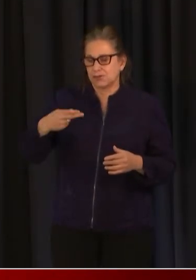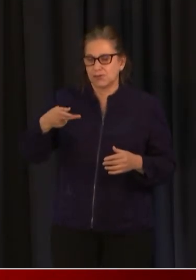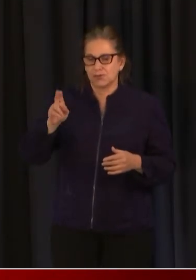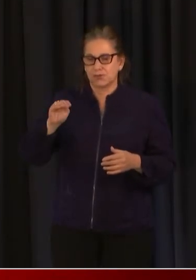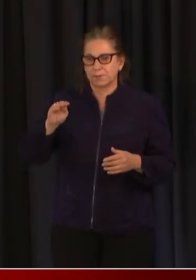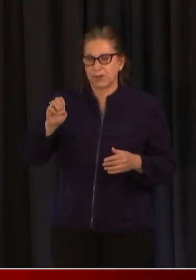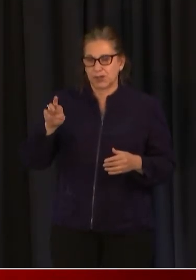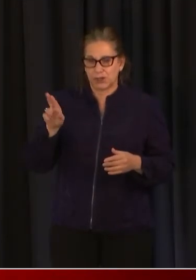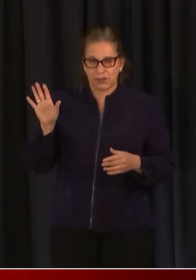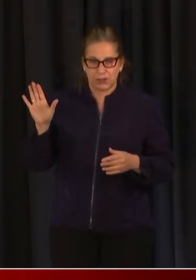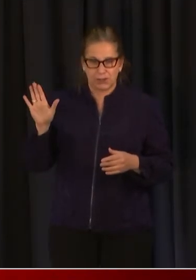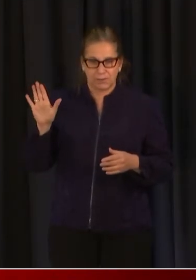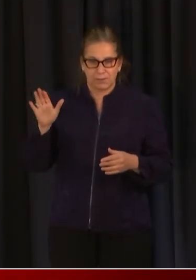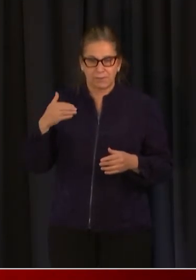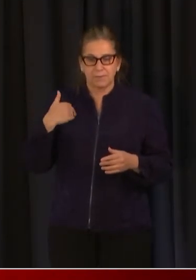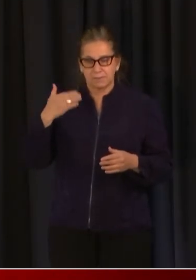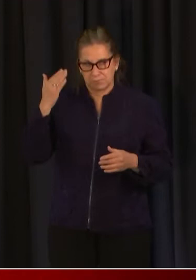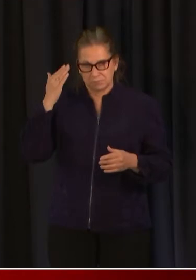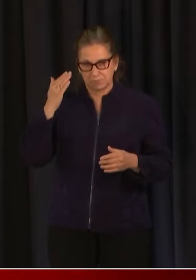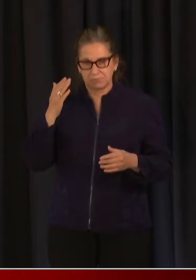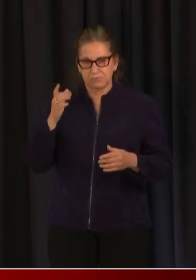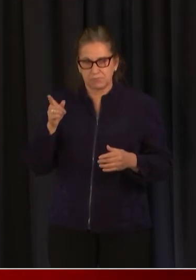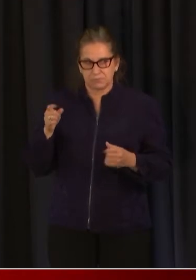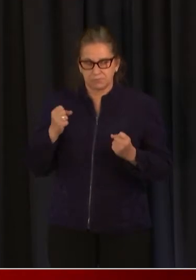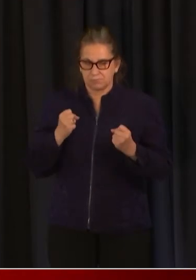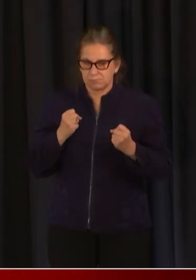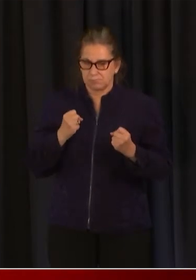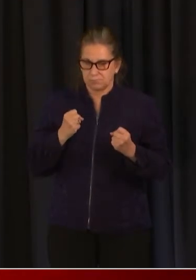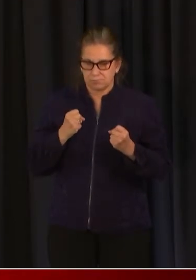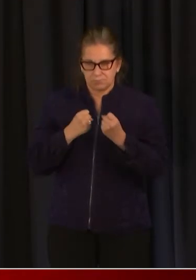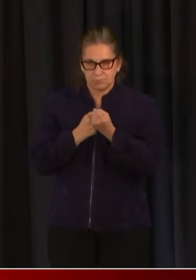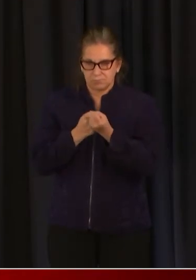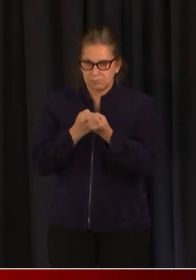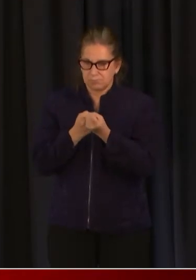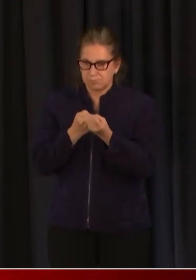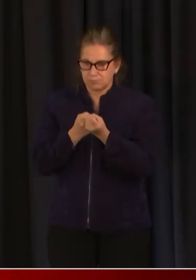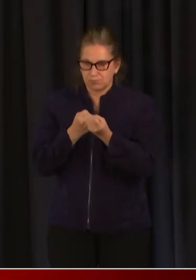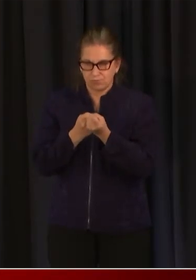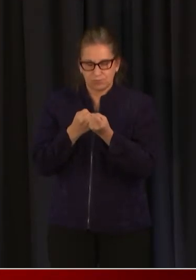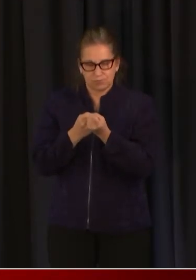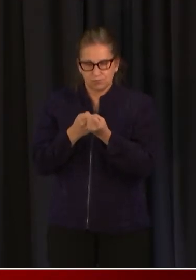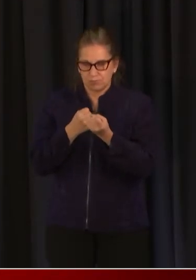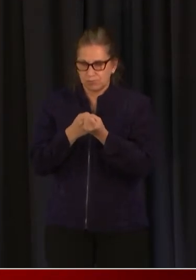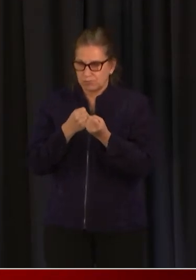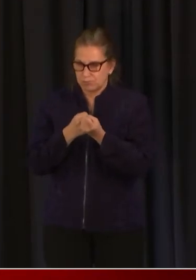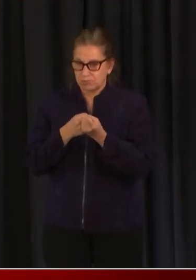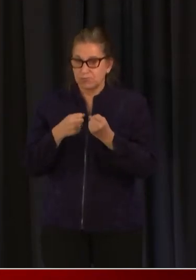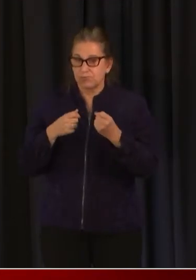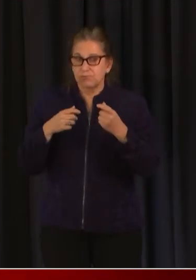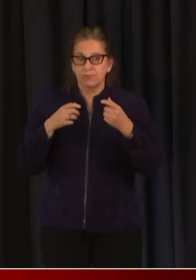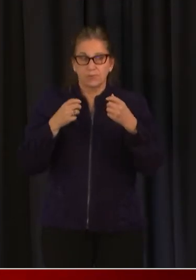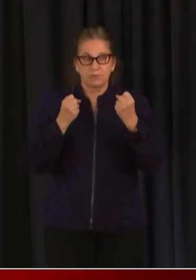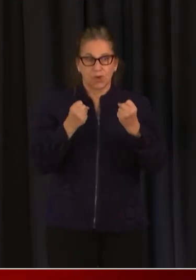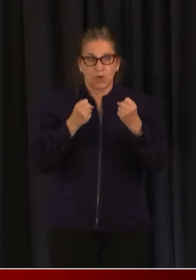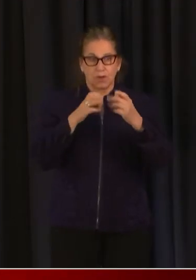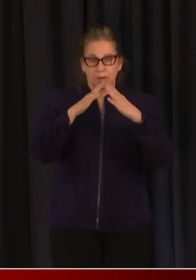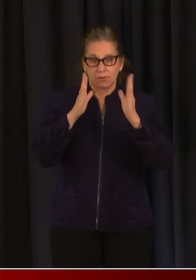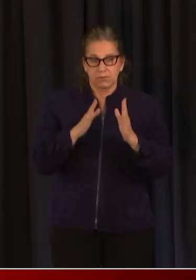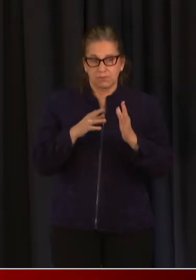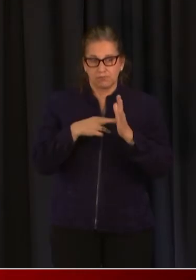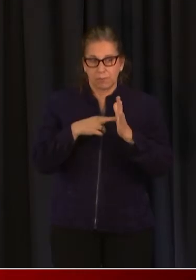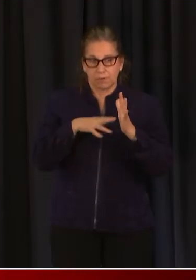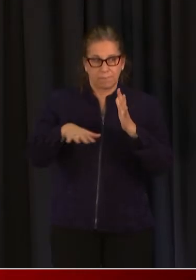know that with a very strong showing in the House, a very strong showing from the President of the